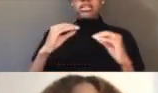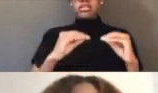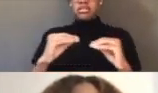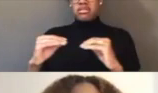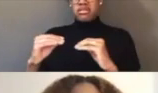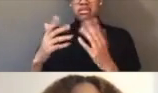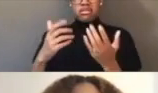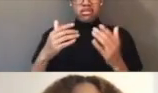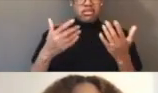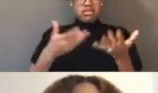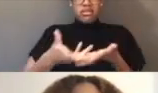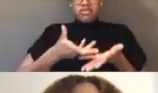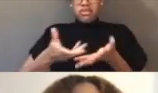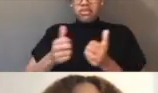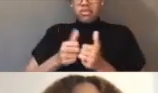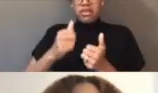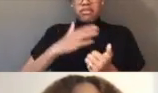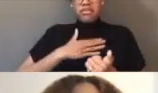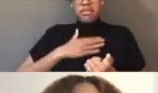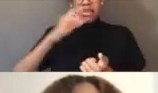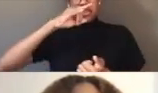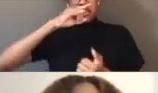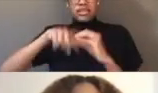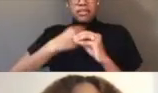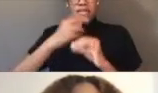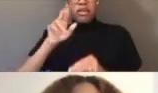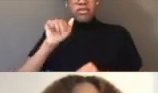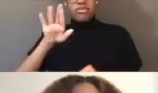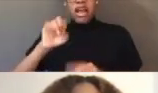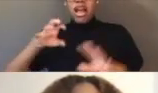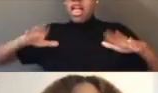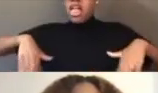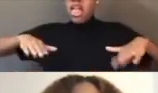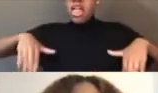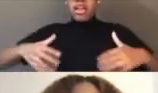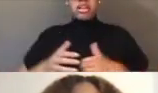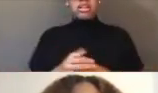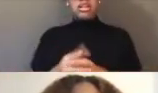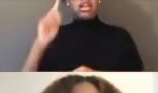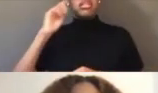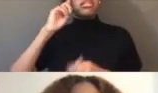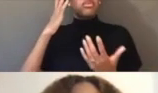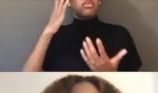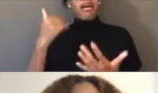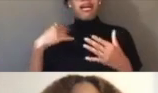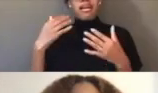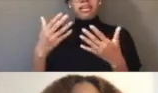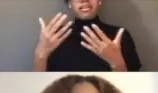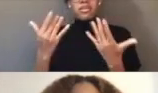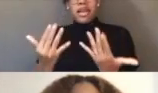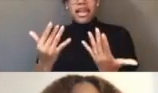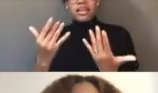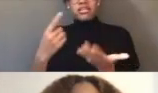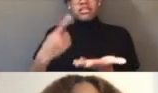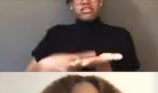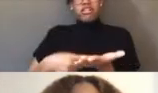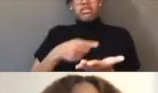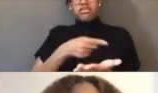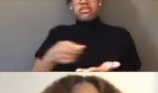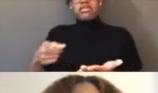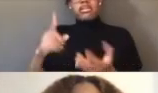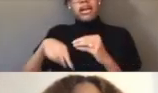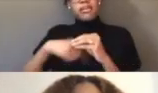sure what I'm waiting for or even that I am waiting. Race is funny that way. As a reality, it's ever